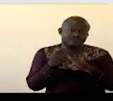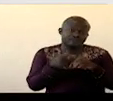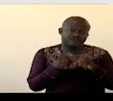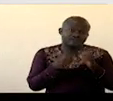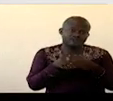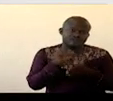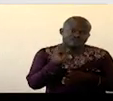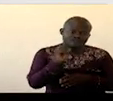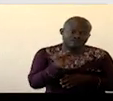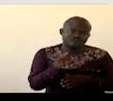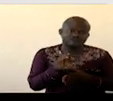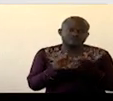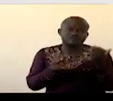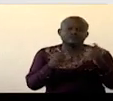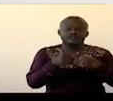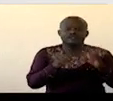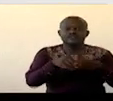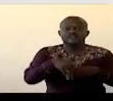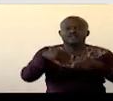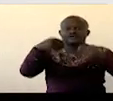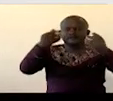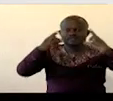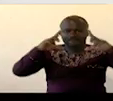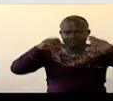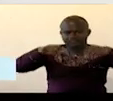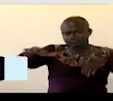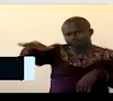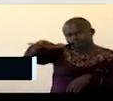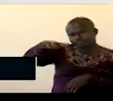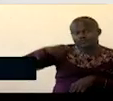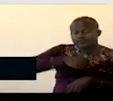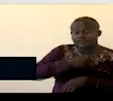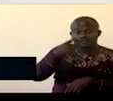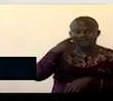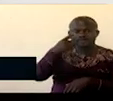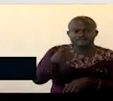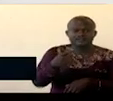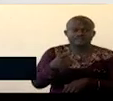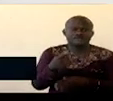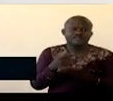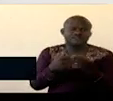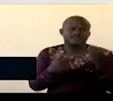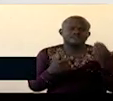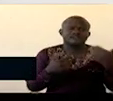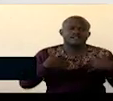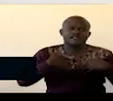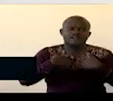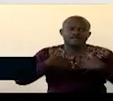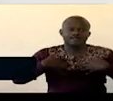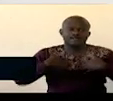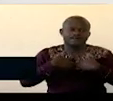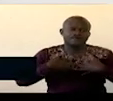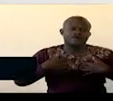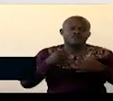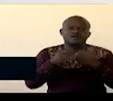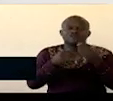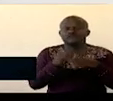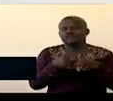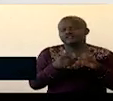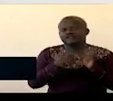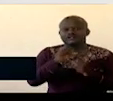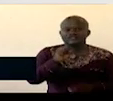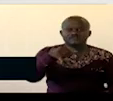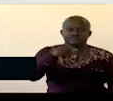of species in a given area. You can see these are organisms of different